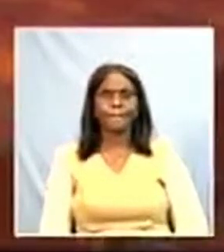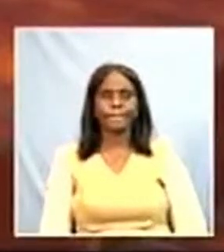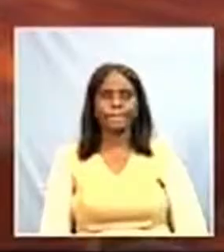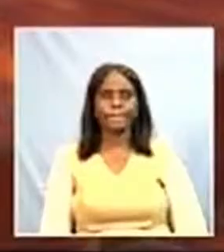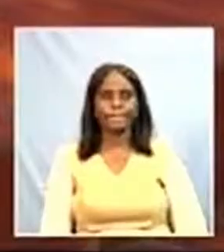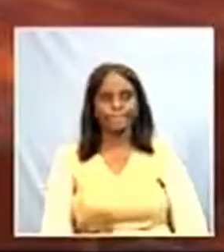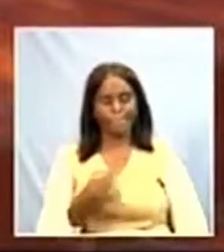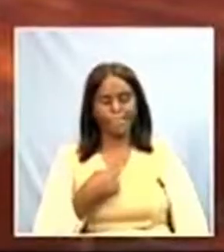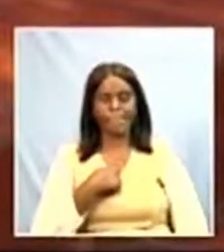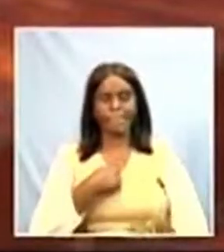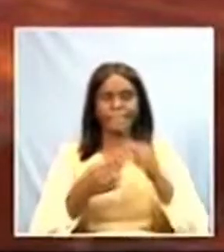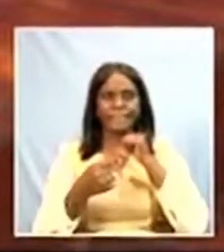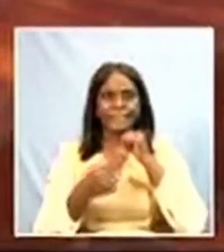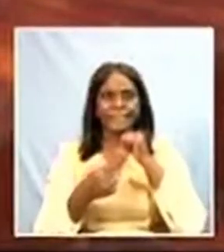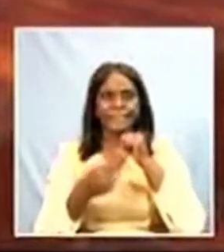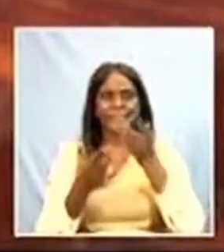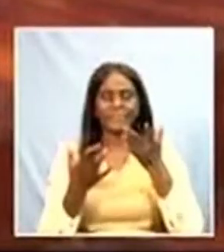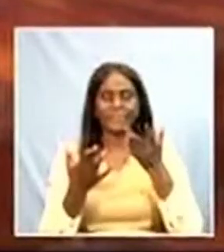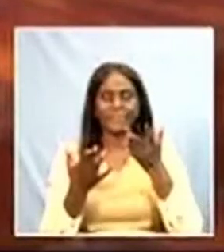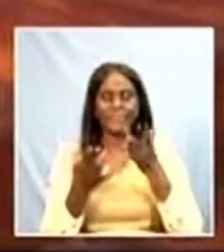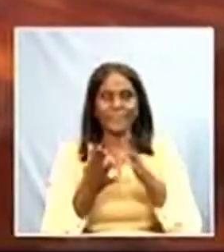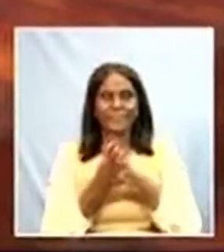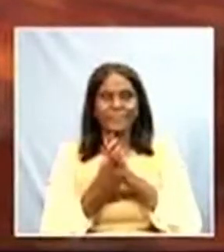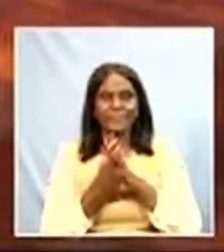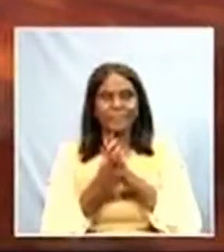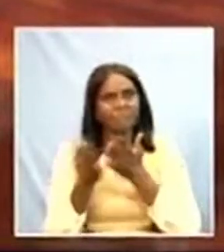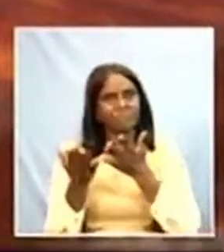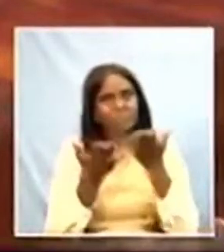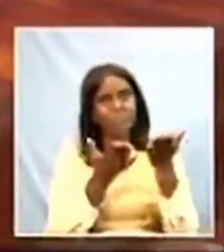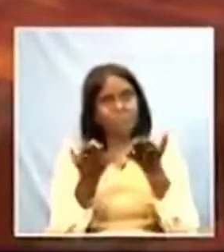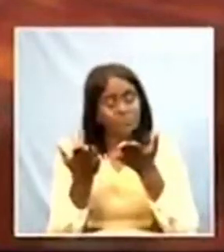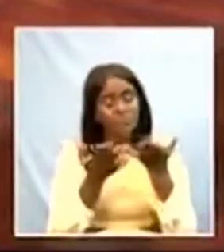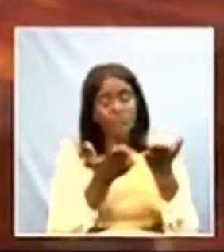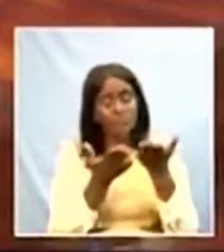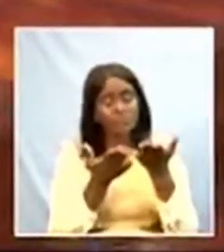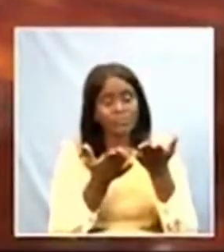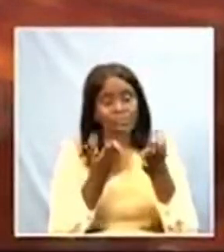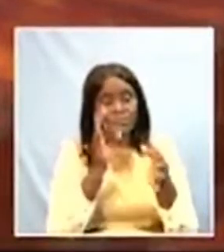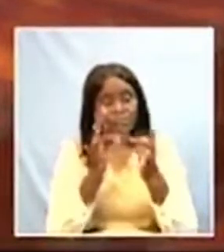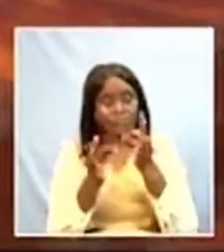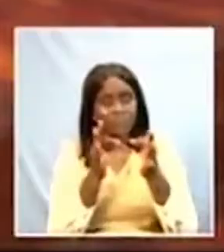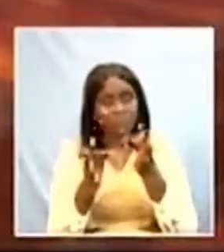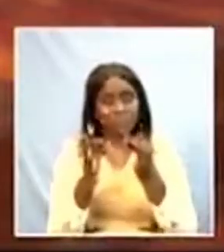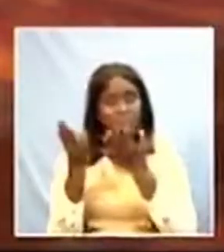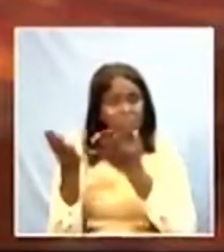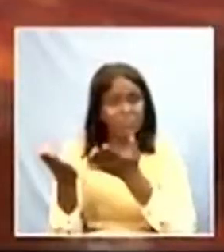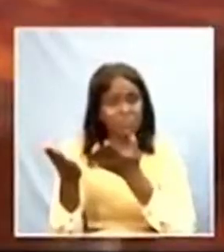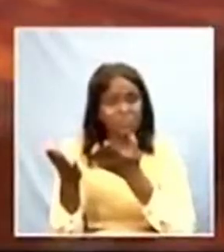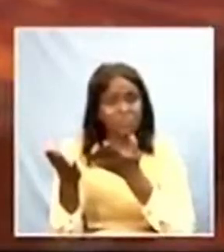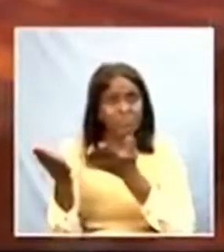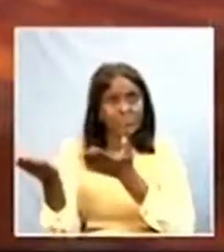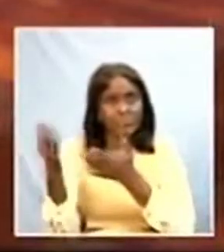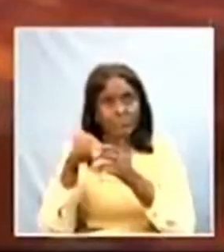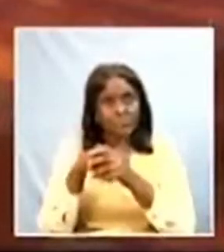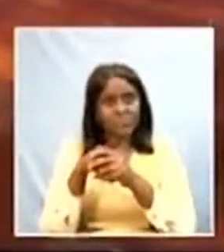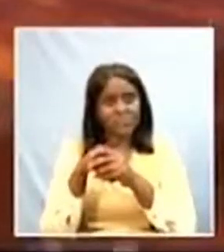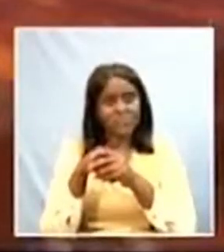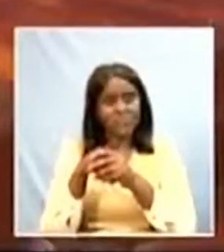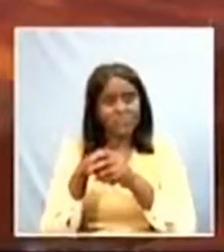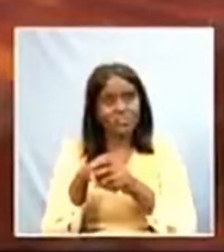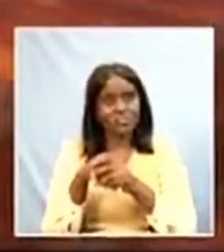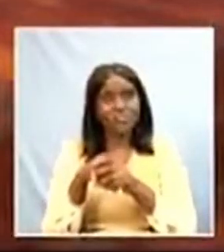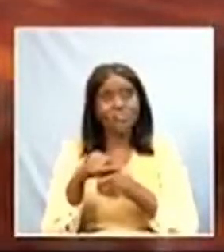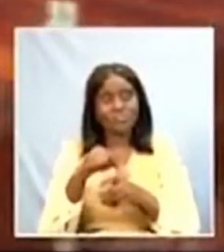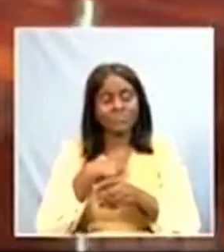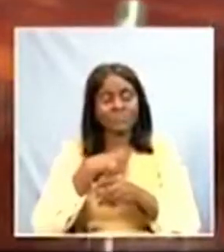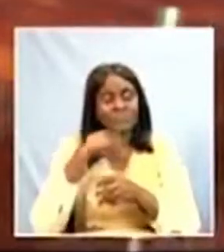No, I don't know when you say Council Secretary. I don't know which one. No, you can... if she's the... yeah. Maybe later I can... I